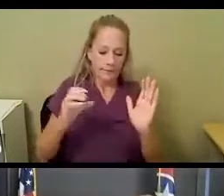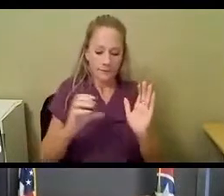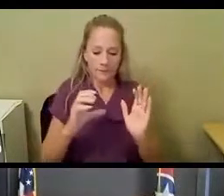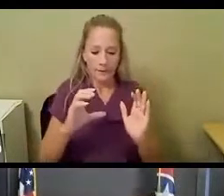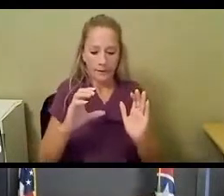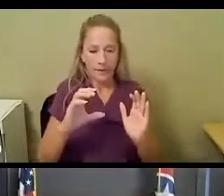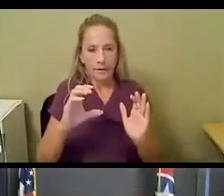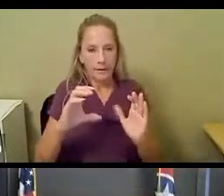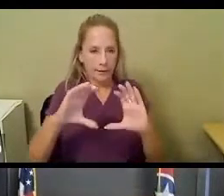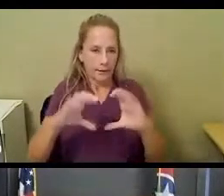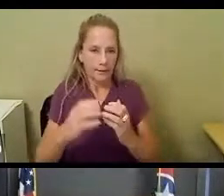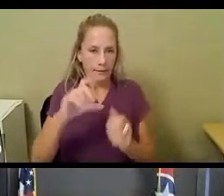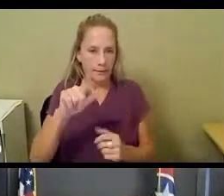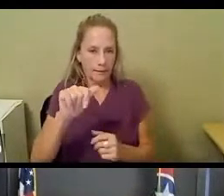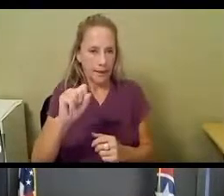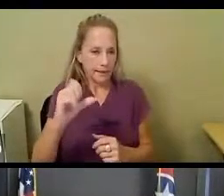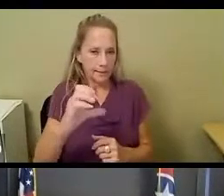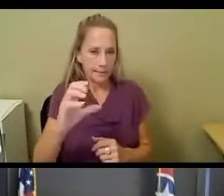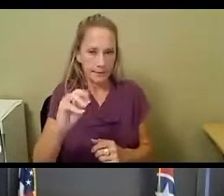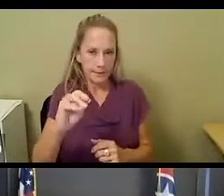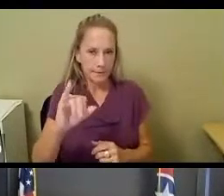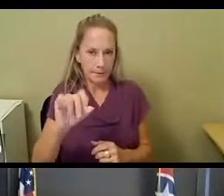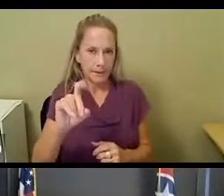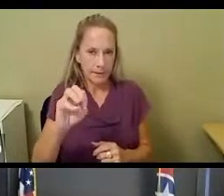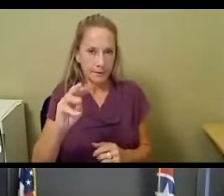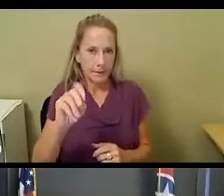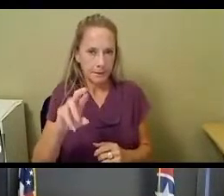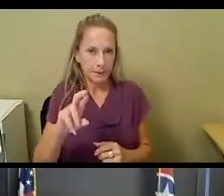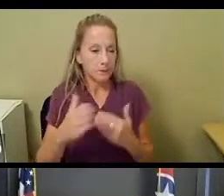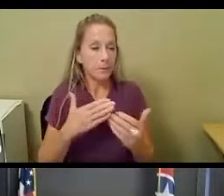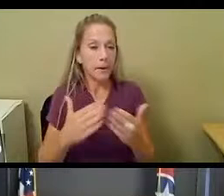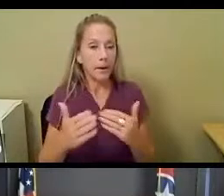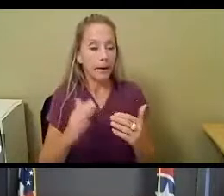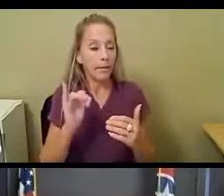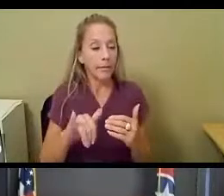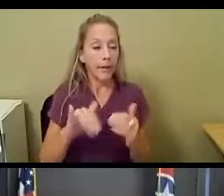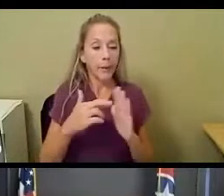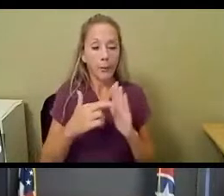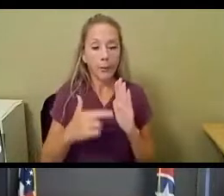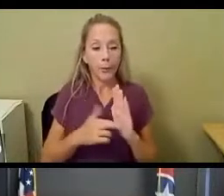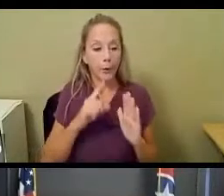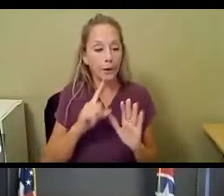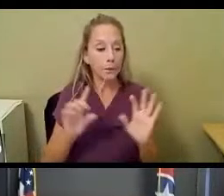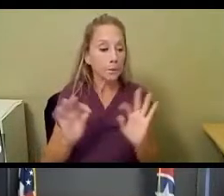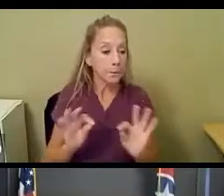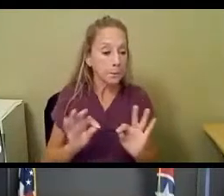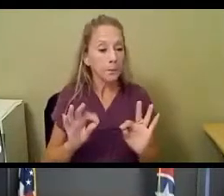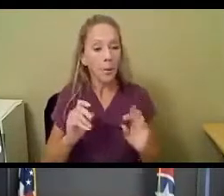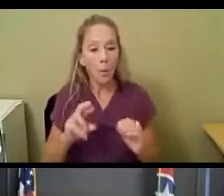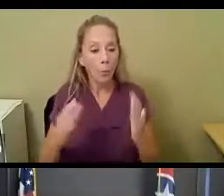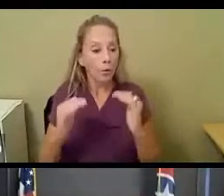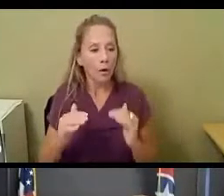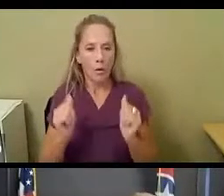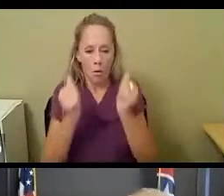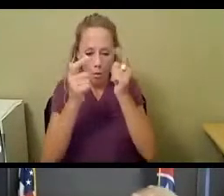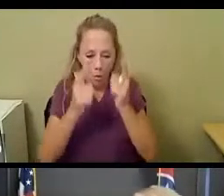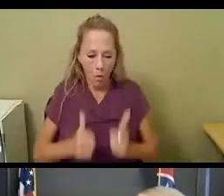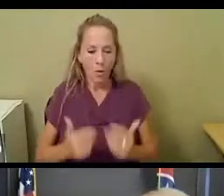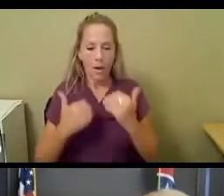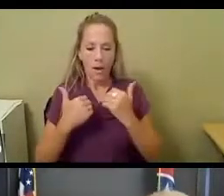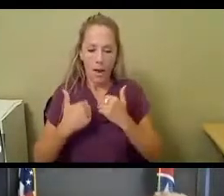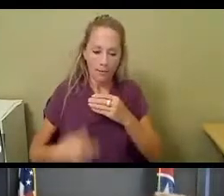how innocuous the regulation might appear to be. I mean, it's just the way it's crafted, they have to be crafted like